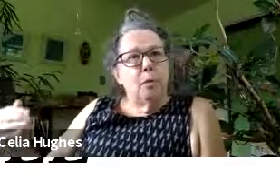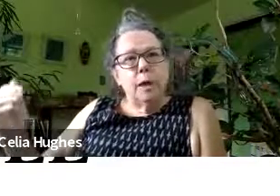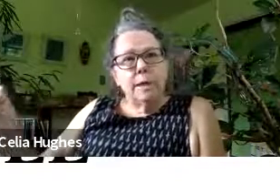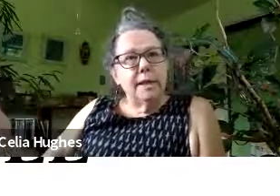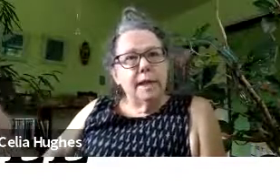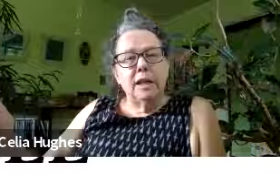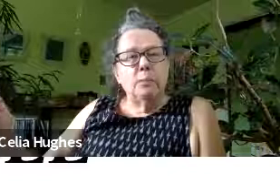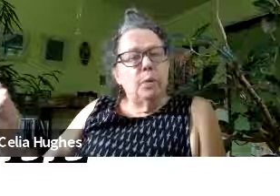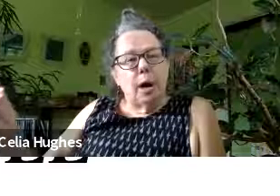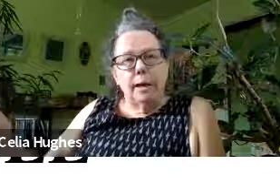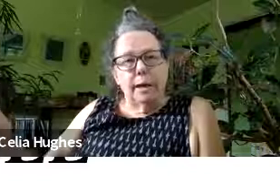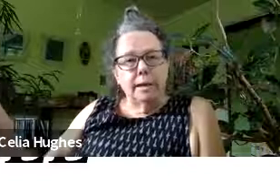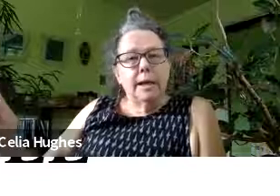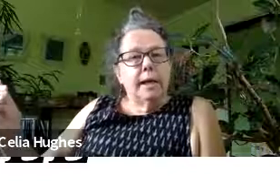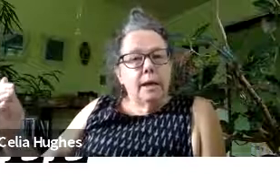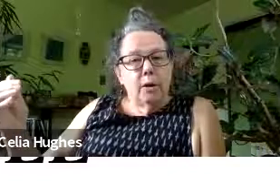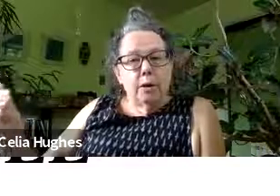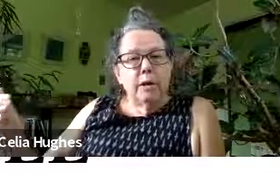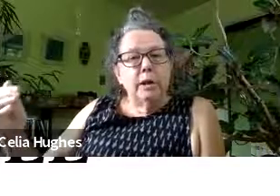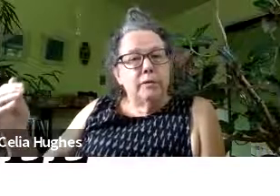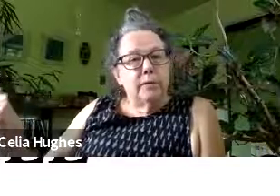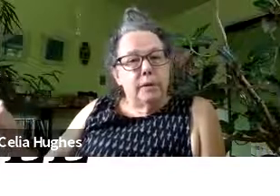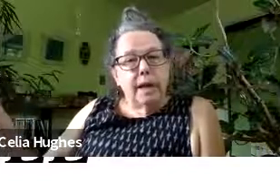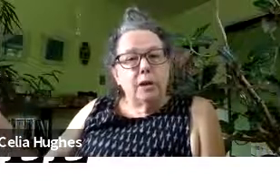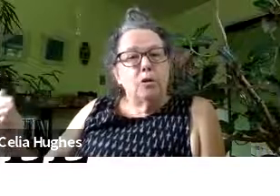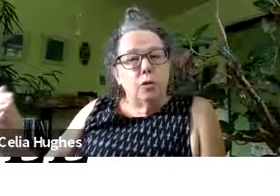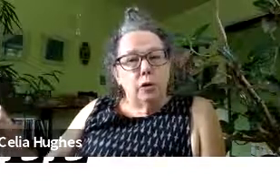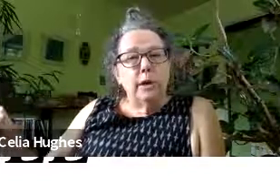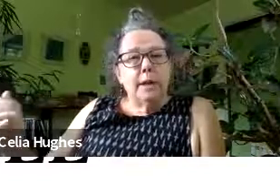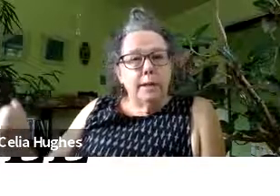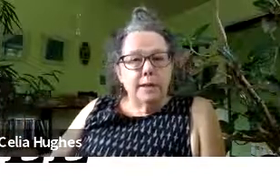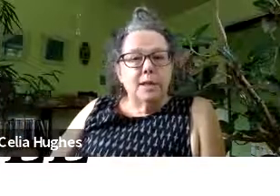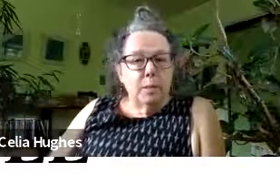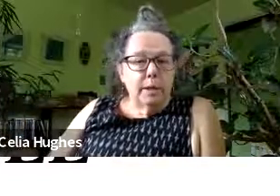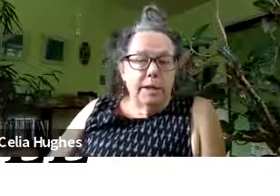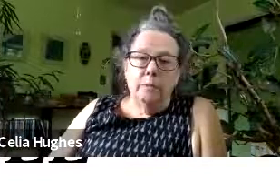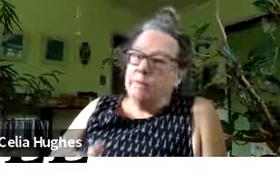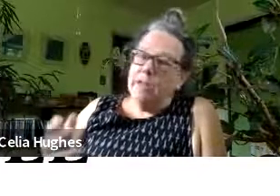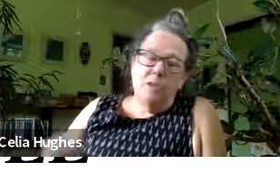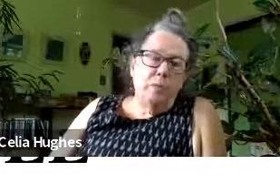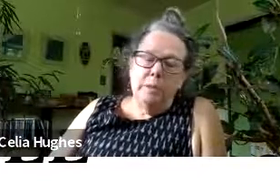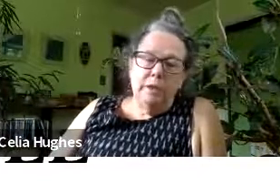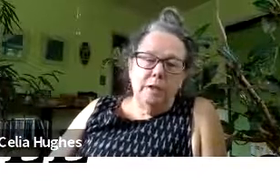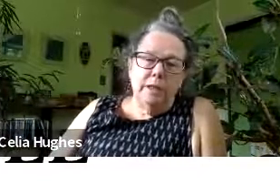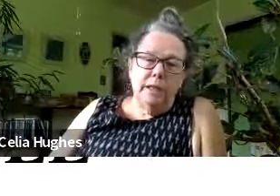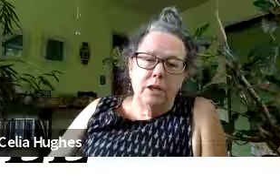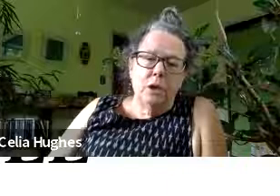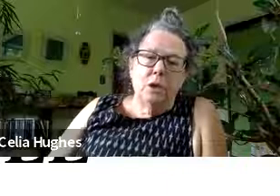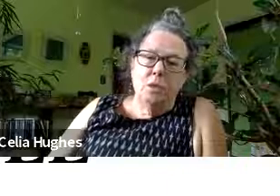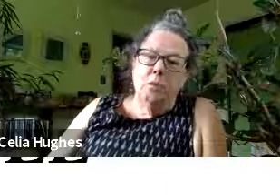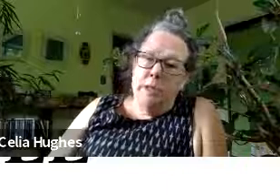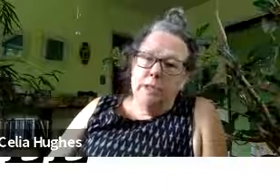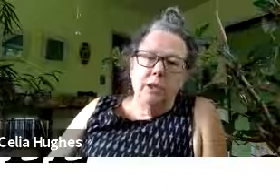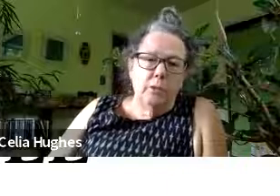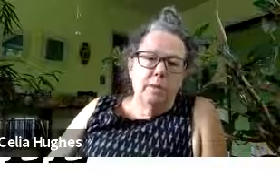think about what is the end product in order to get good accessibility. And we've got some people here today